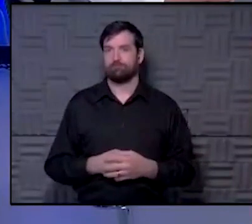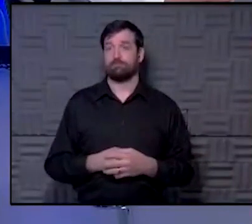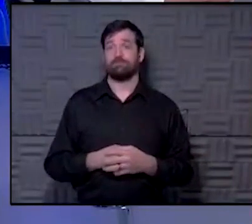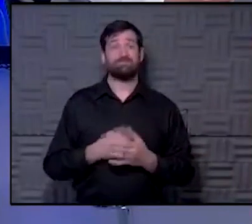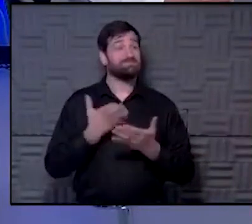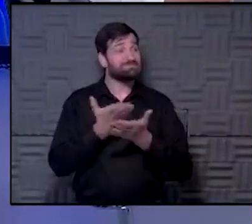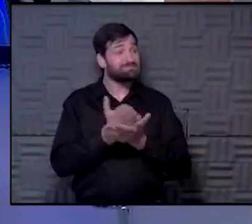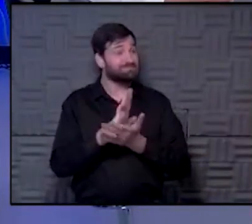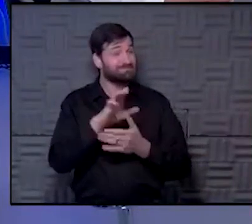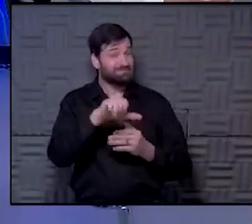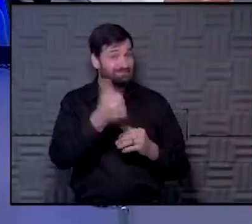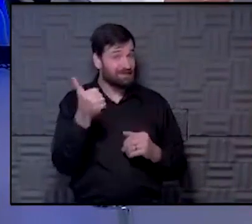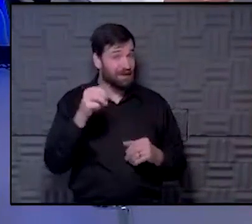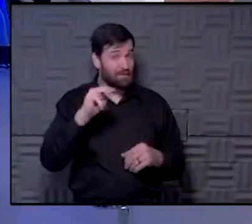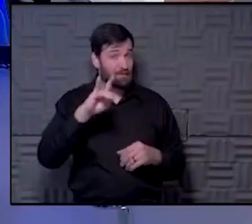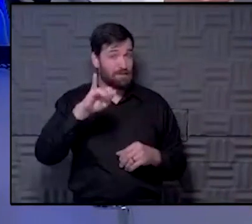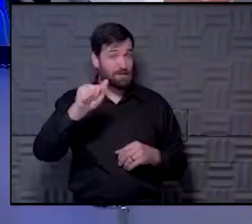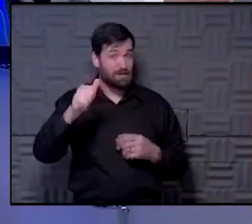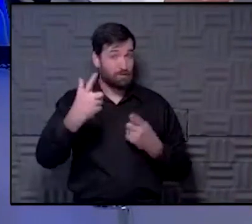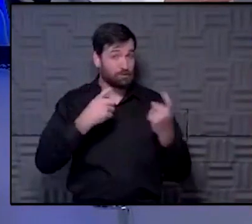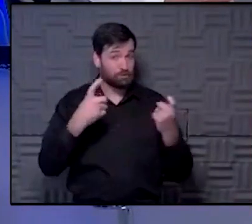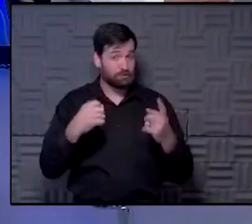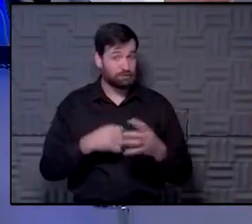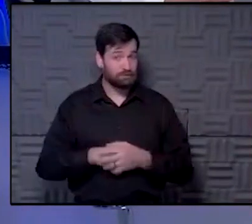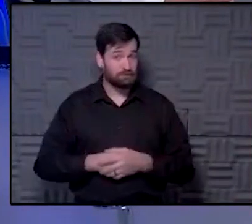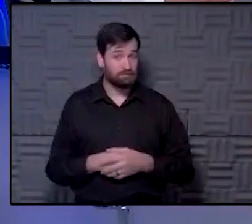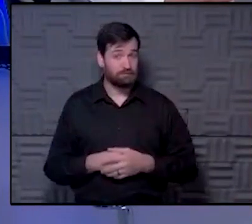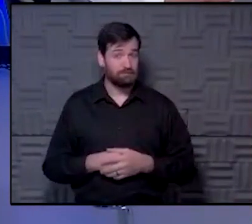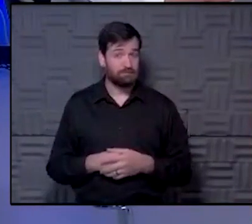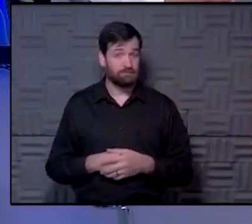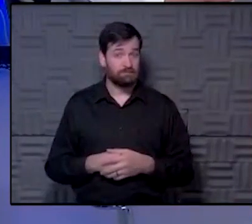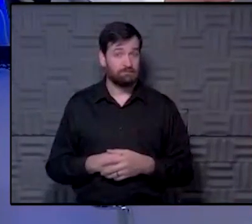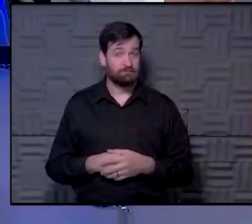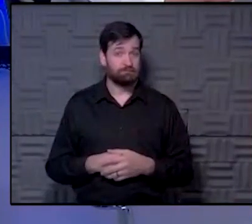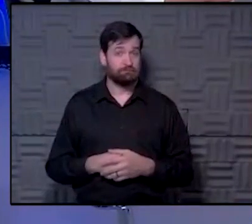All right. Are there any other reporter questions this morning?